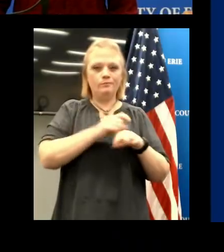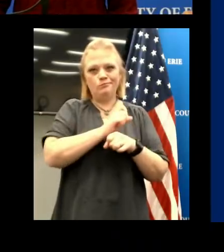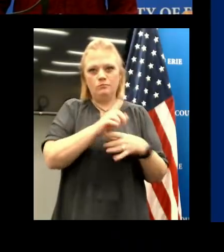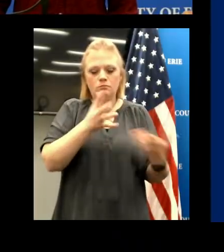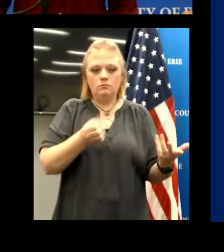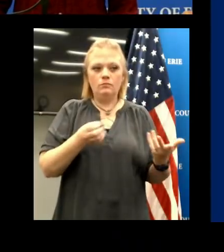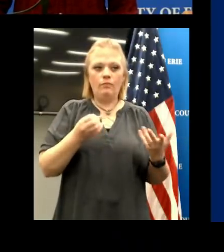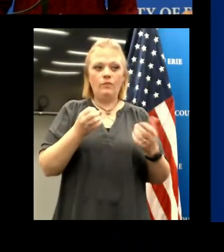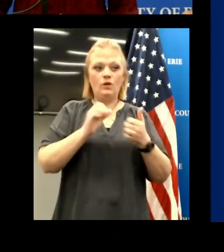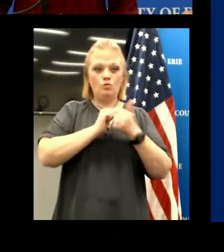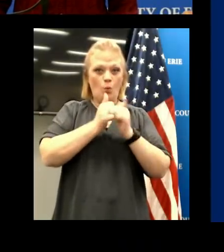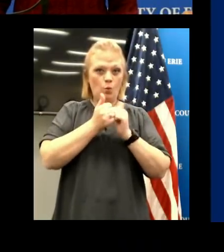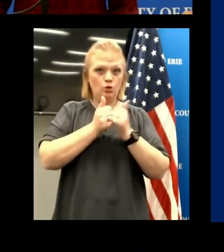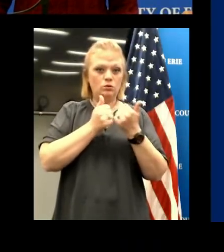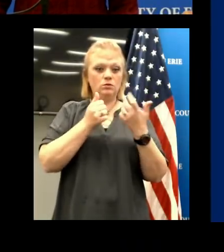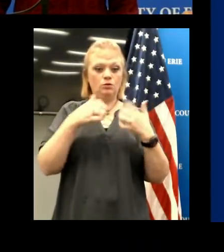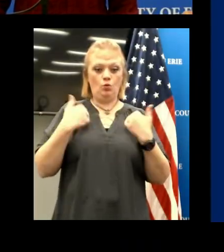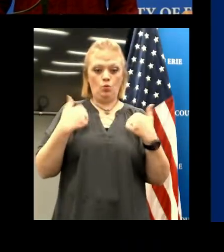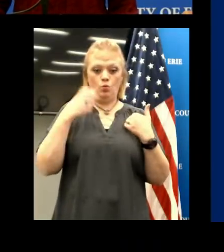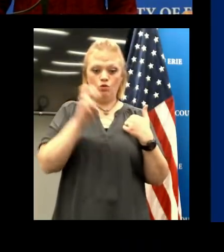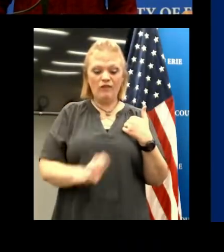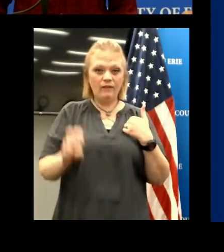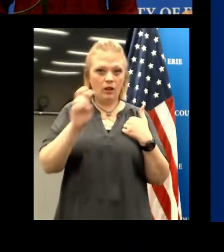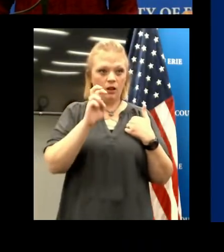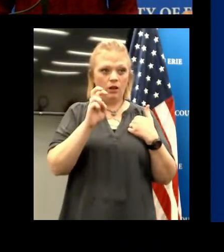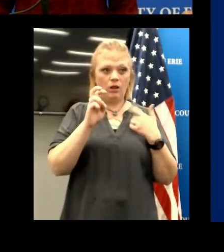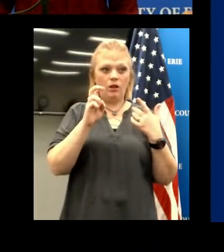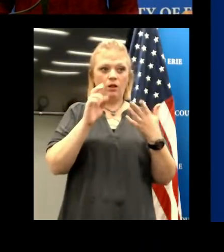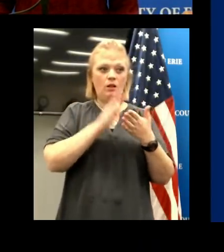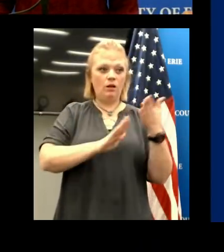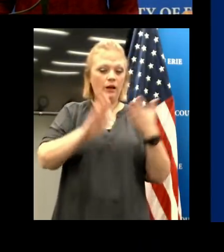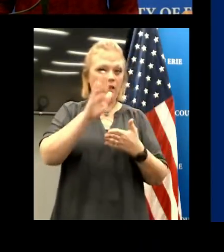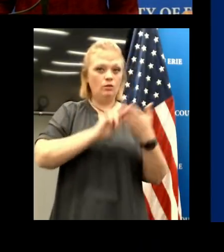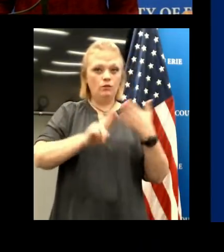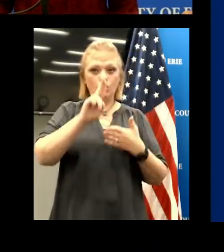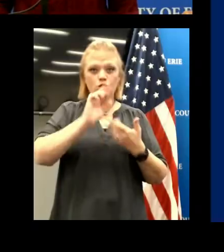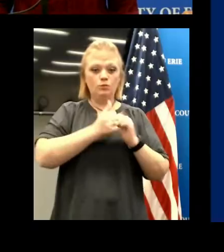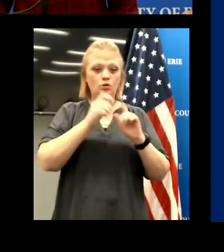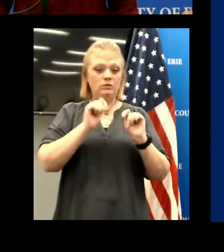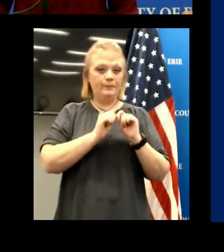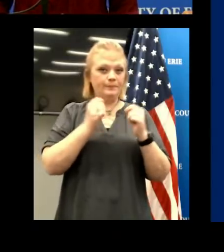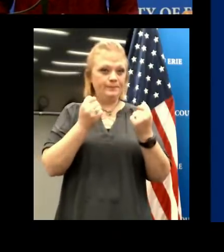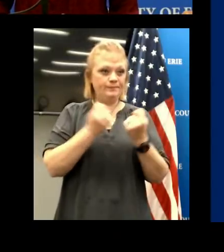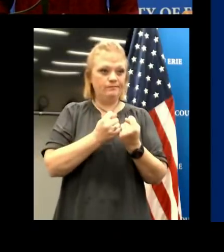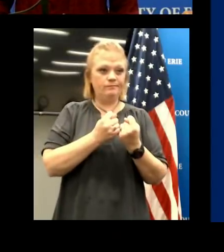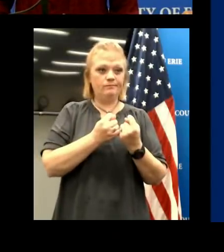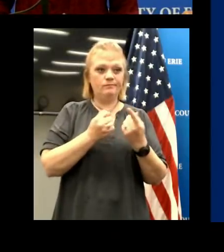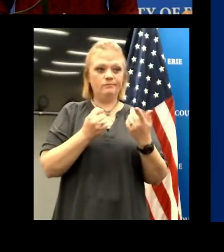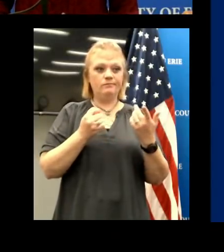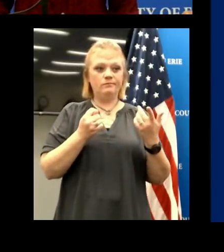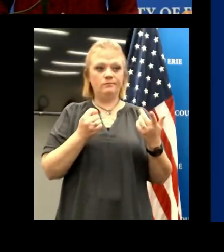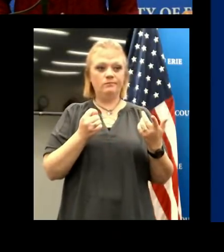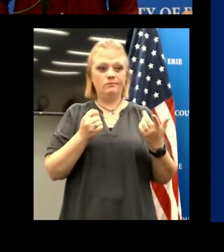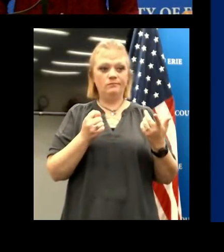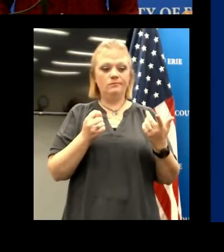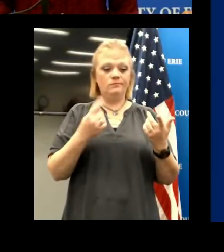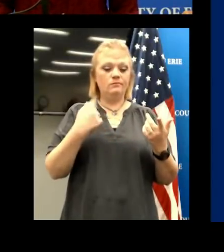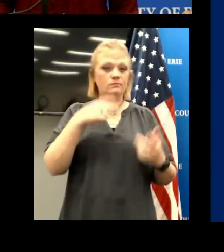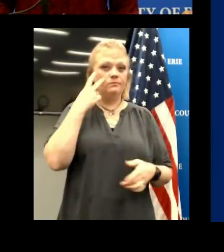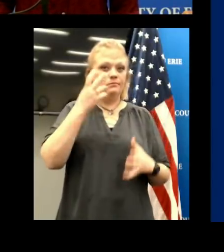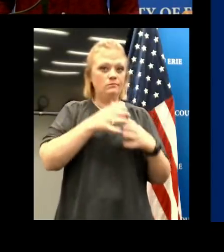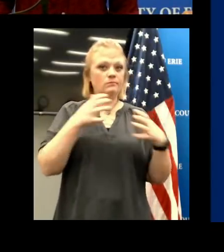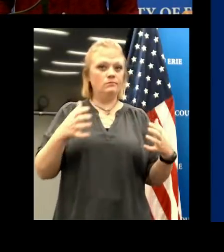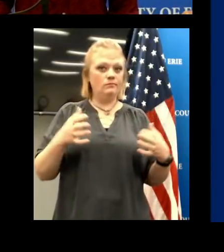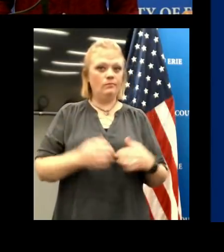both youth travel leagues or college, university sports teams. So we're seeing a lot